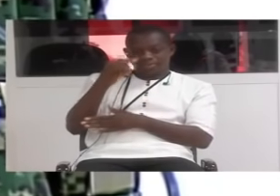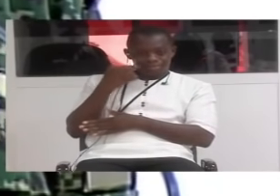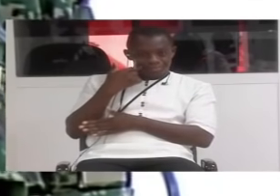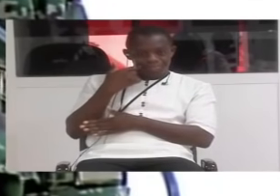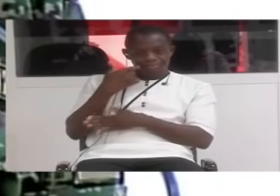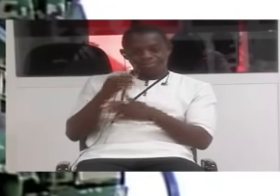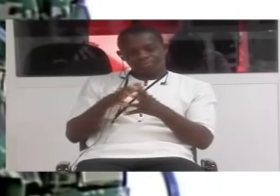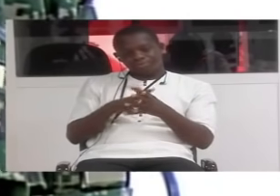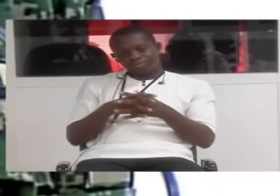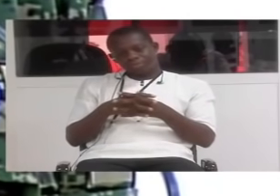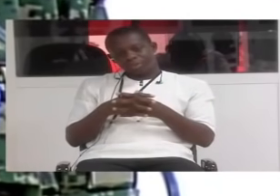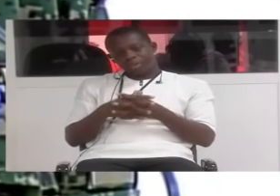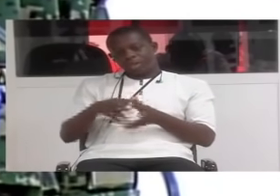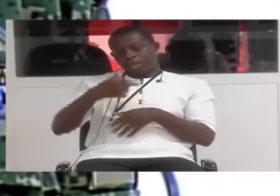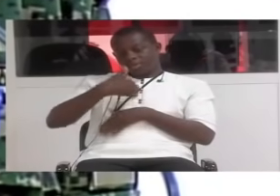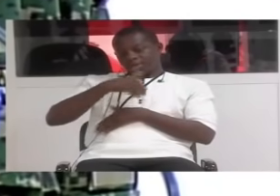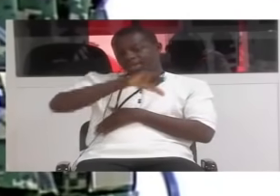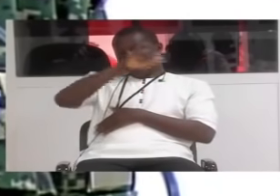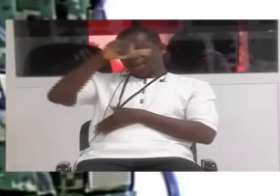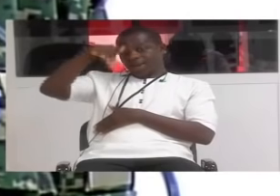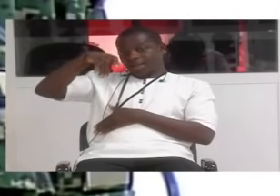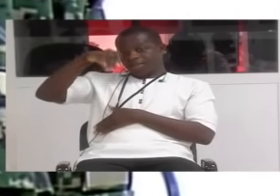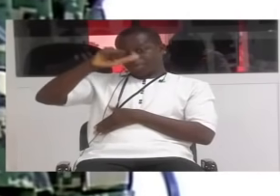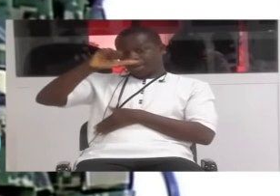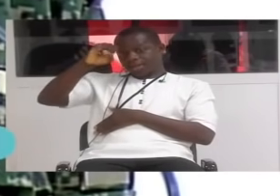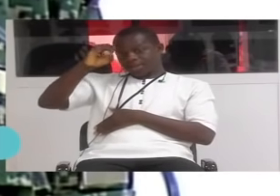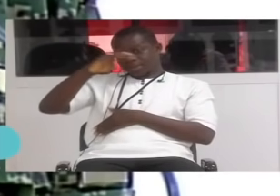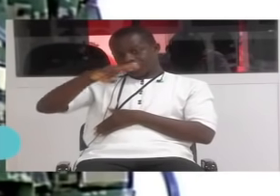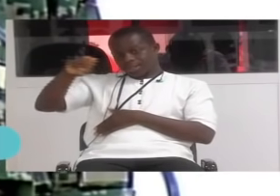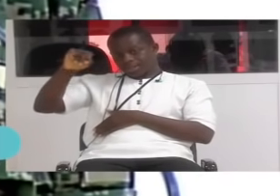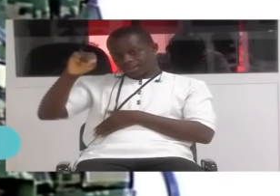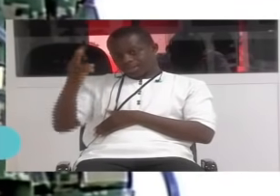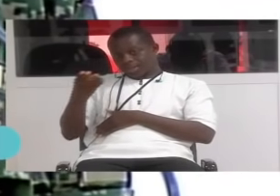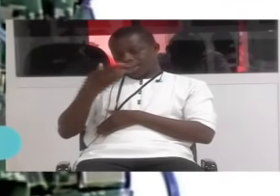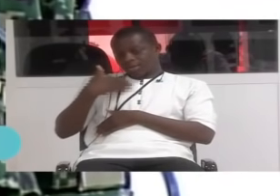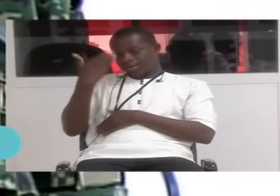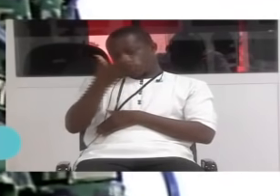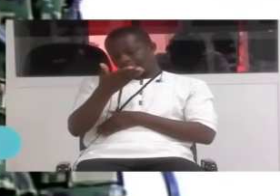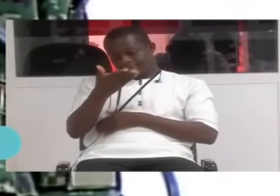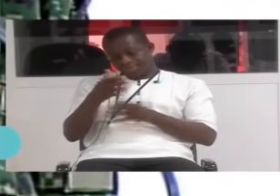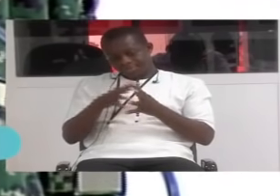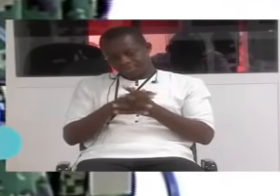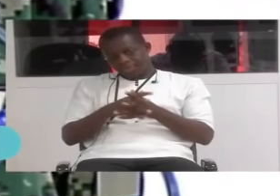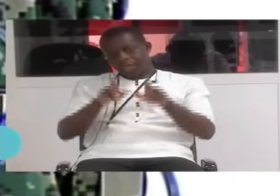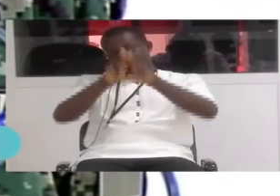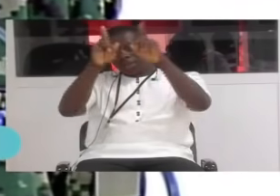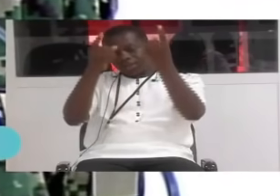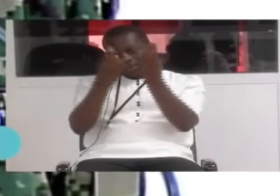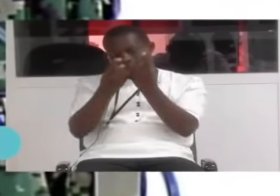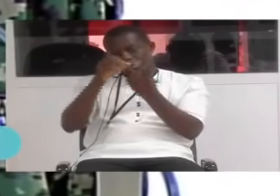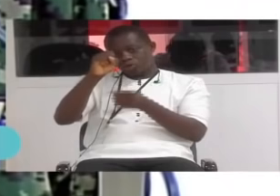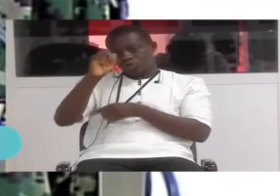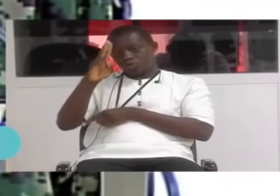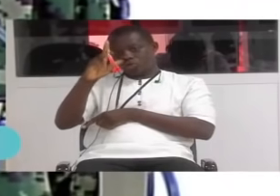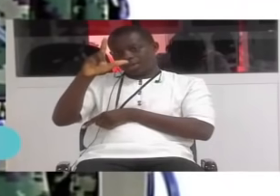day then in passane le benunje. Myself and passane, we were the ones there. General Baji, General